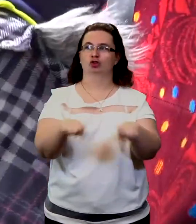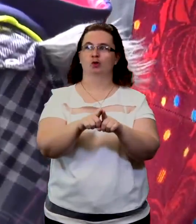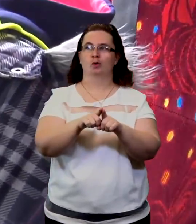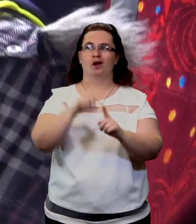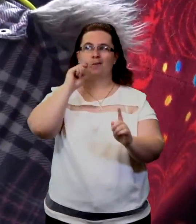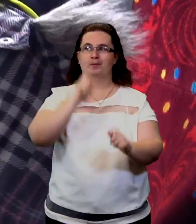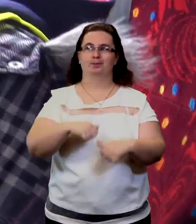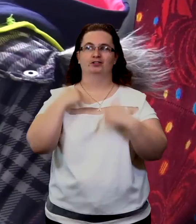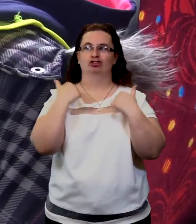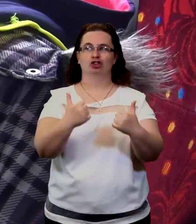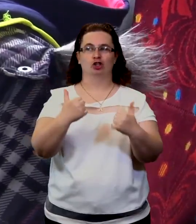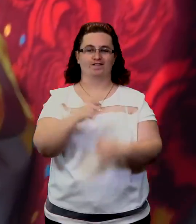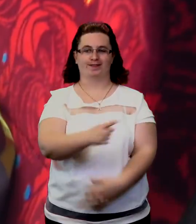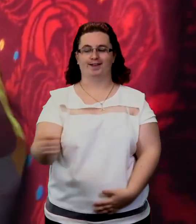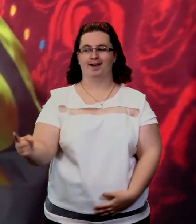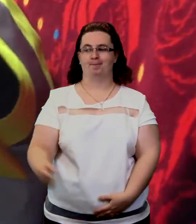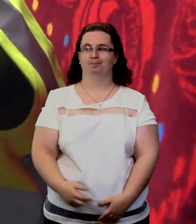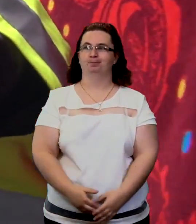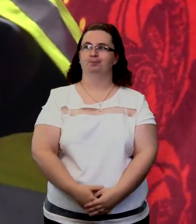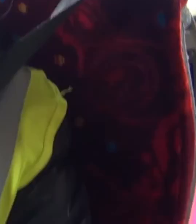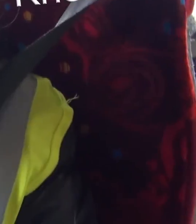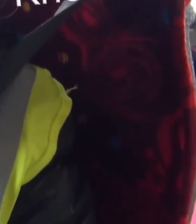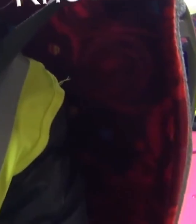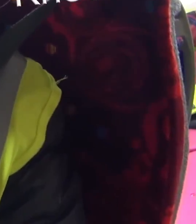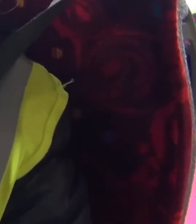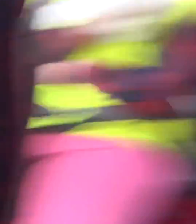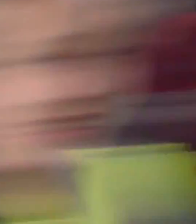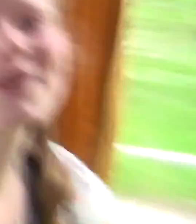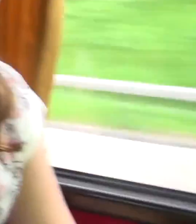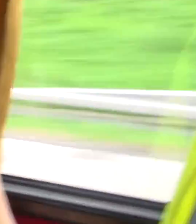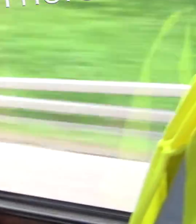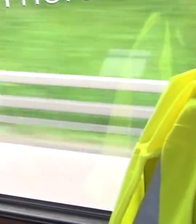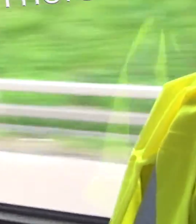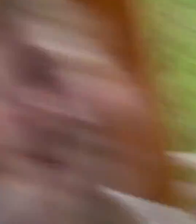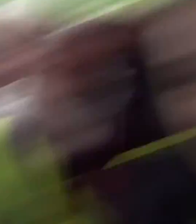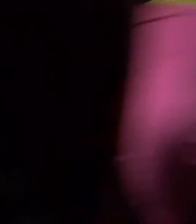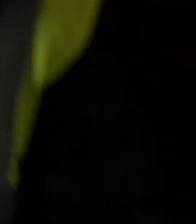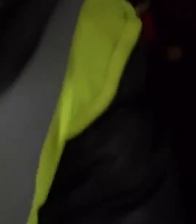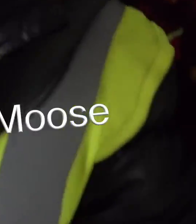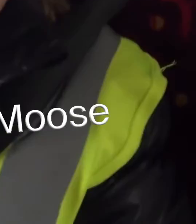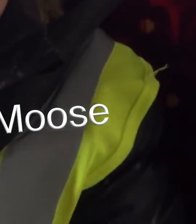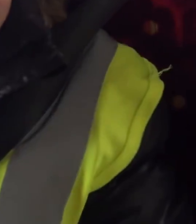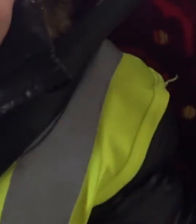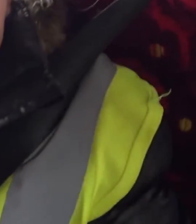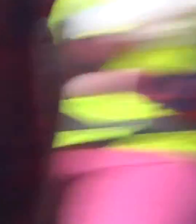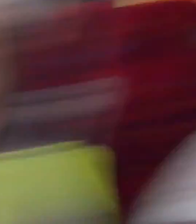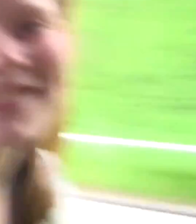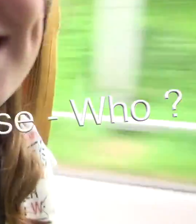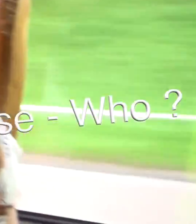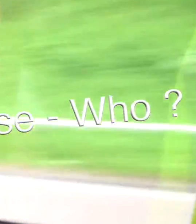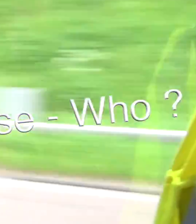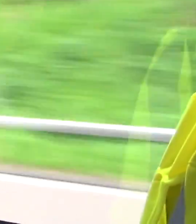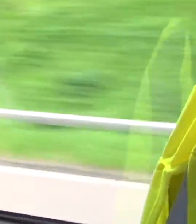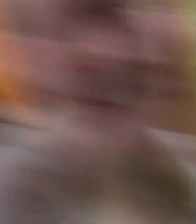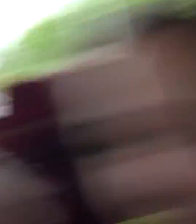yeah, it's going to be good for them. Knock knock. Who's there? Silent Moose.